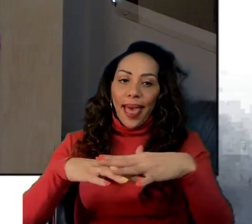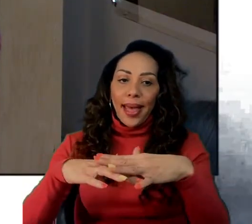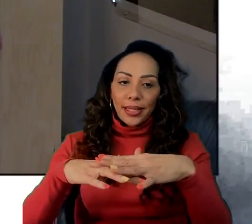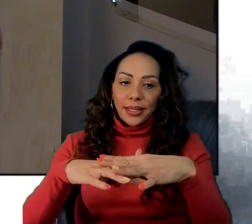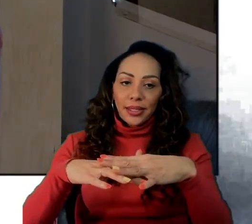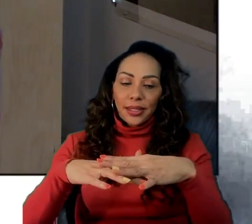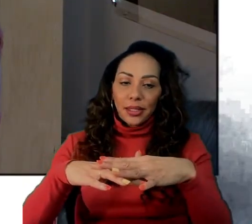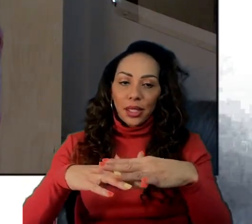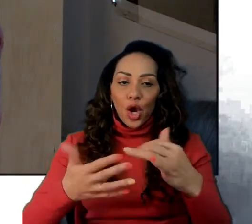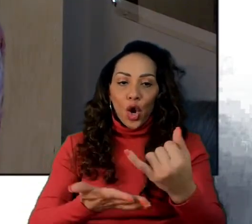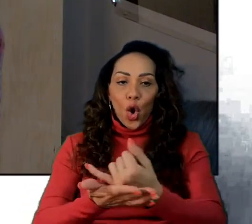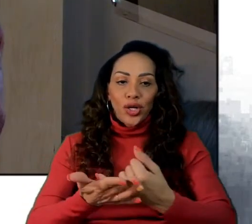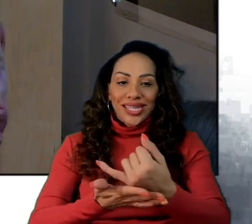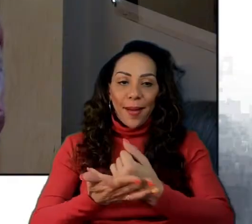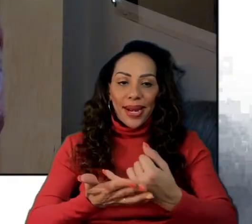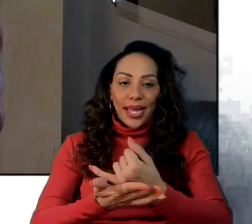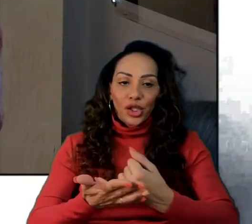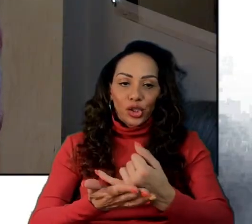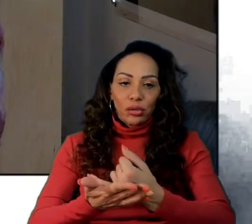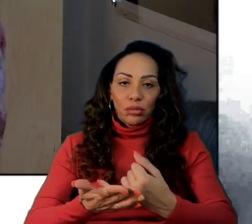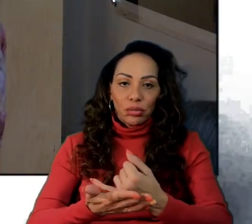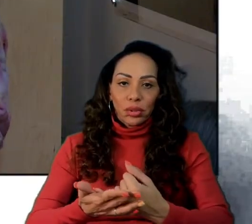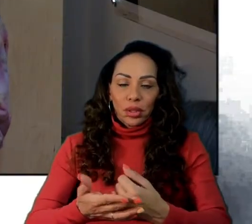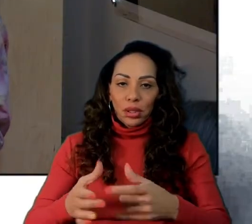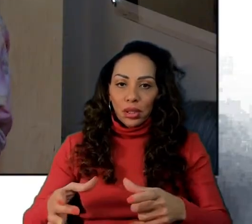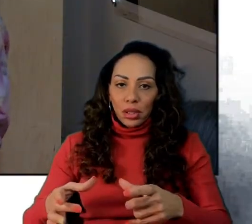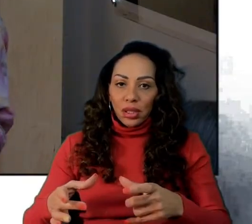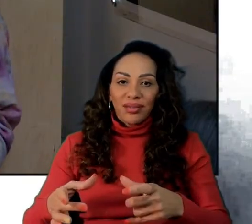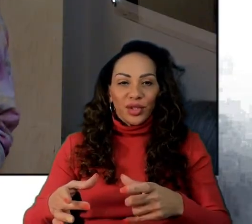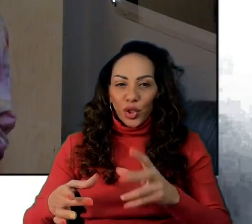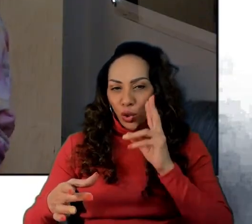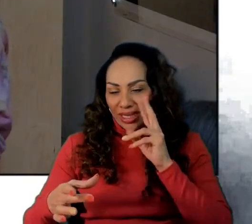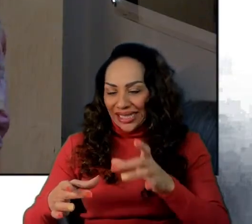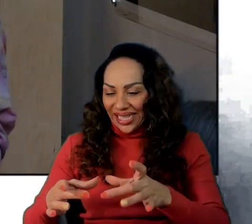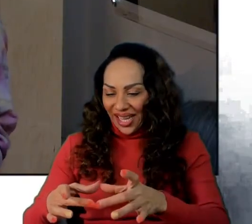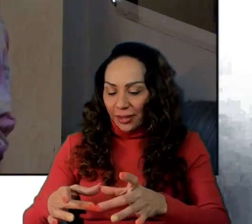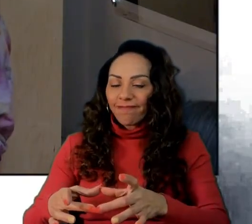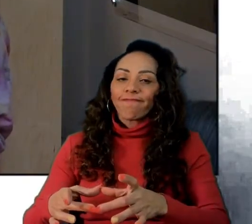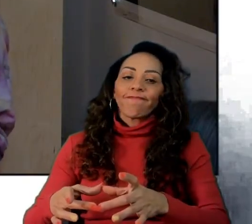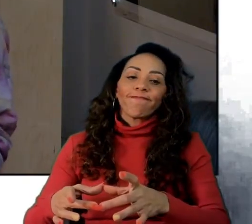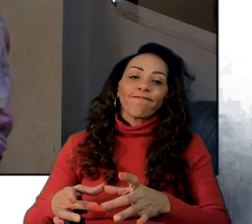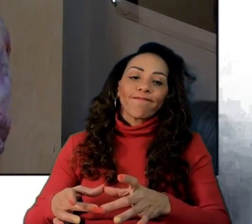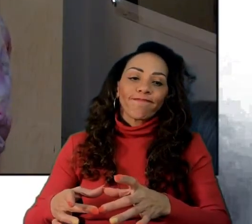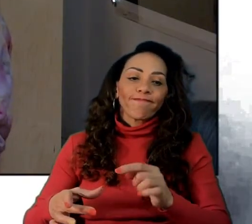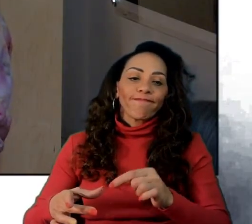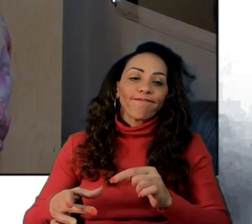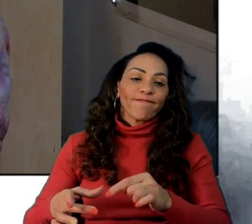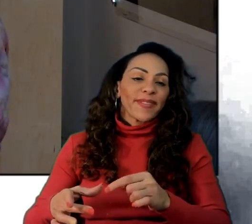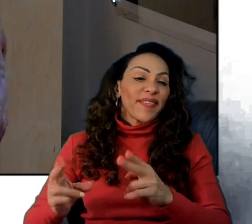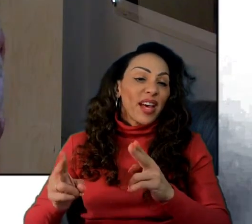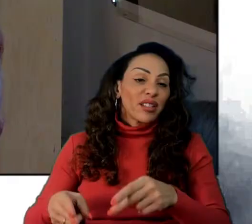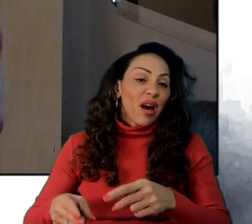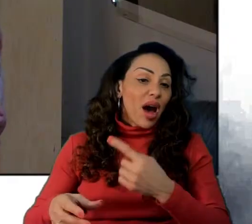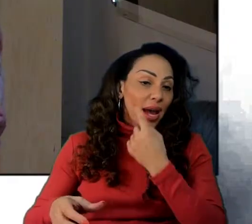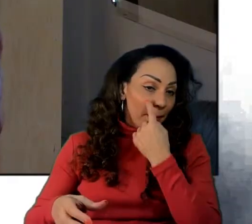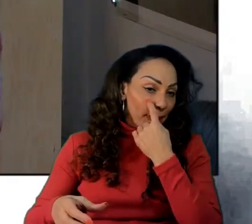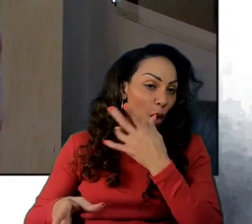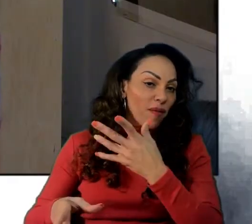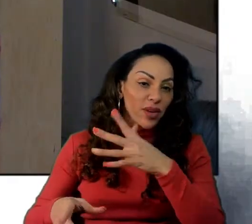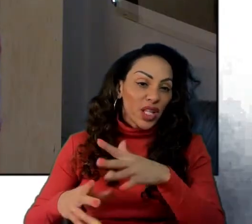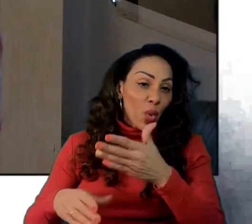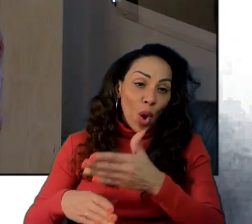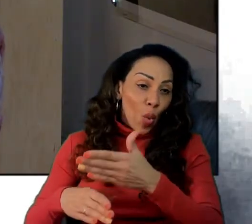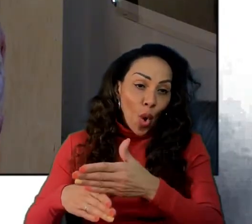usually, like if it's a bad contamination, it'll be quite obvious, and like it just won't work, and they'll die, or they won't